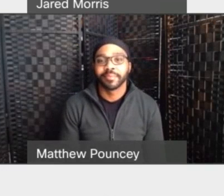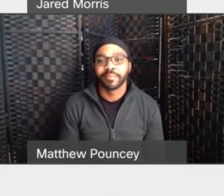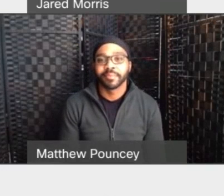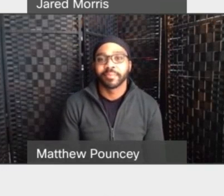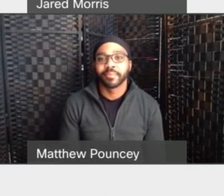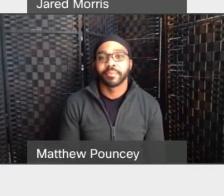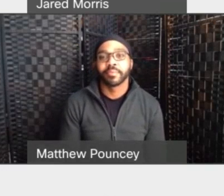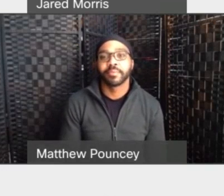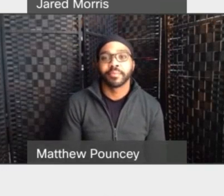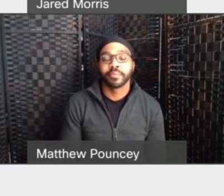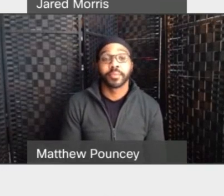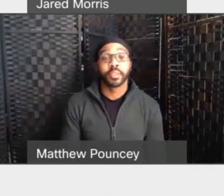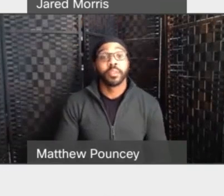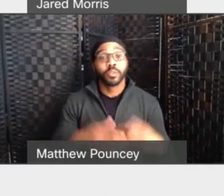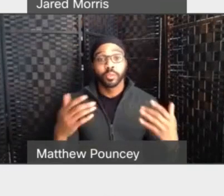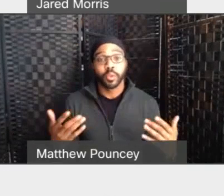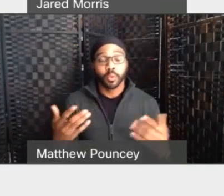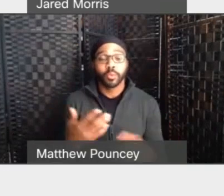So the vaccination